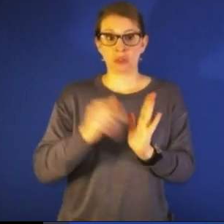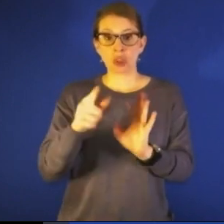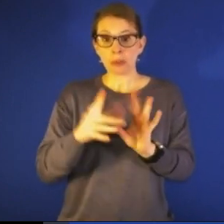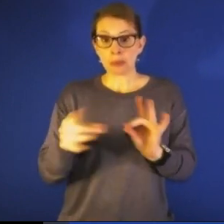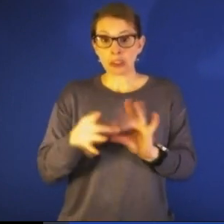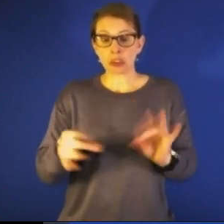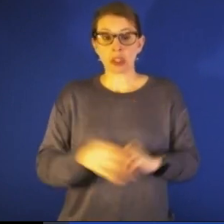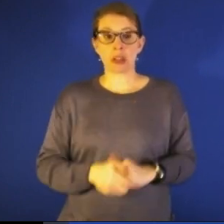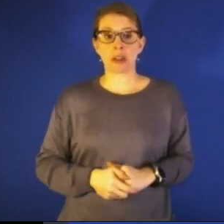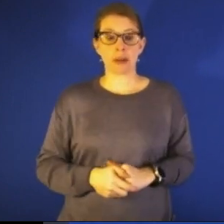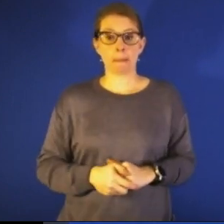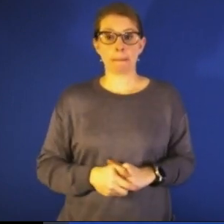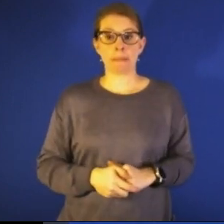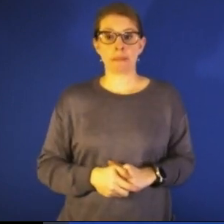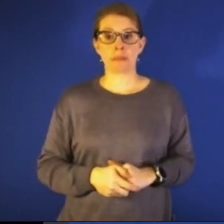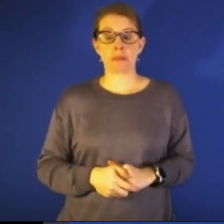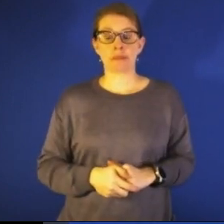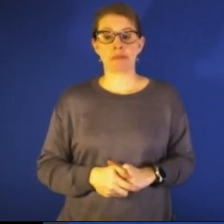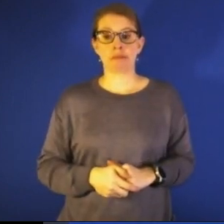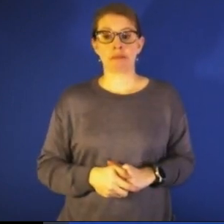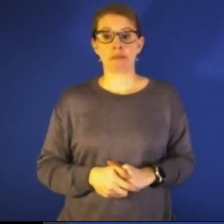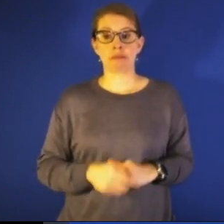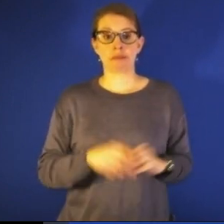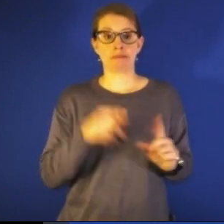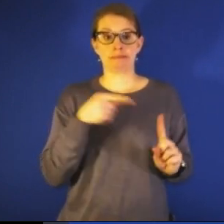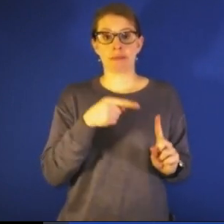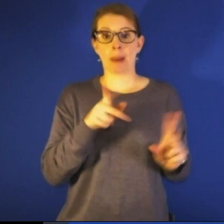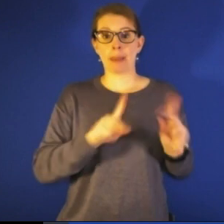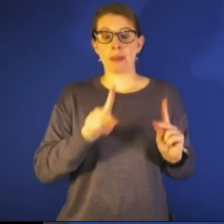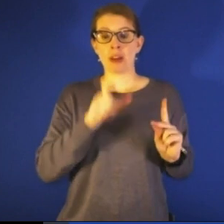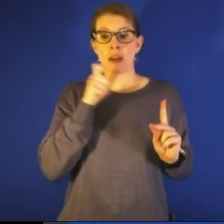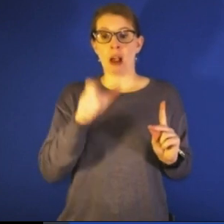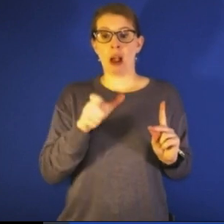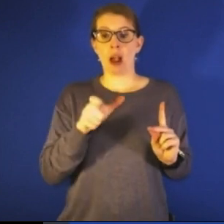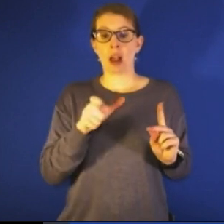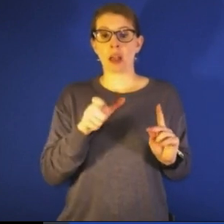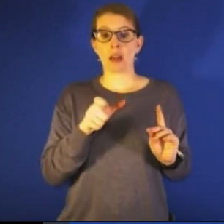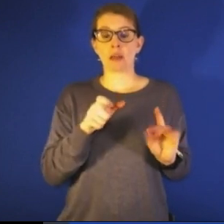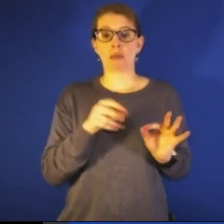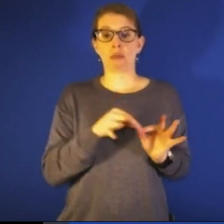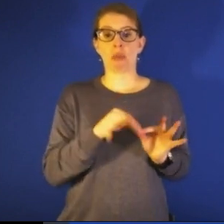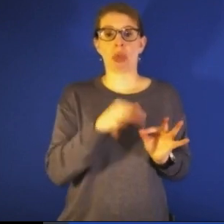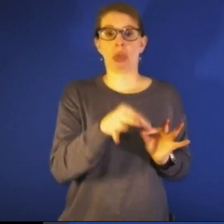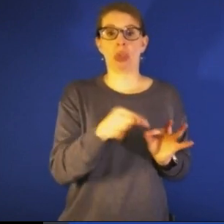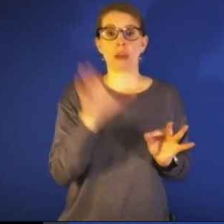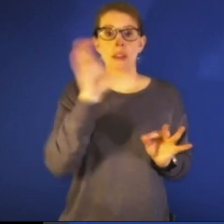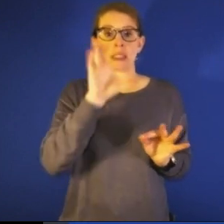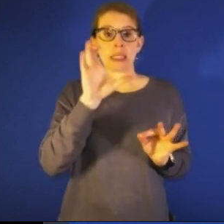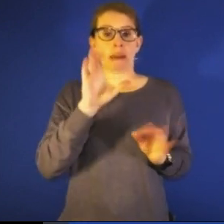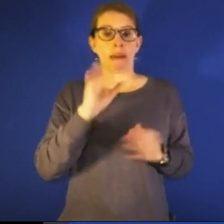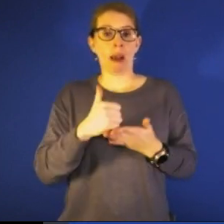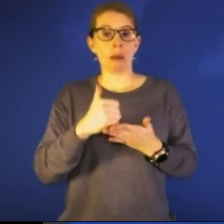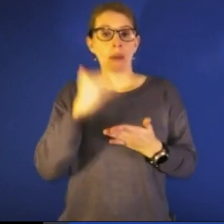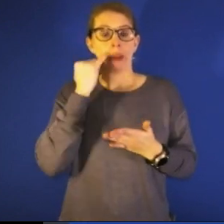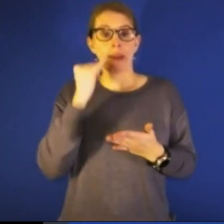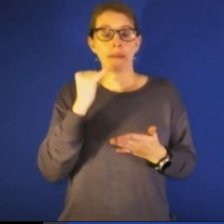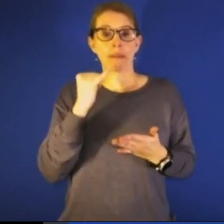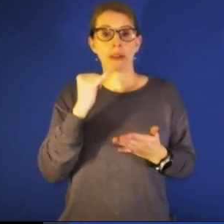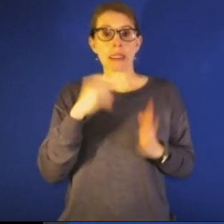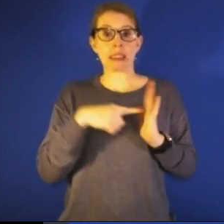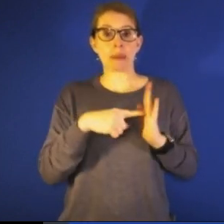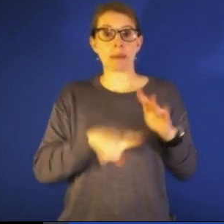was very important about people not skipping on seeking help if they're having